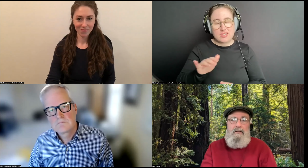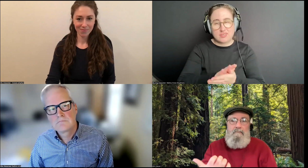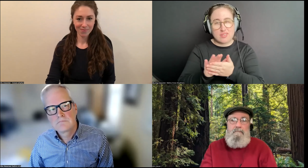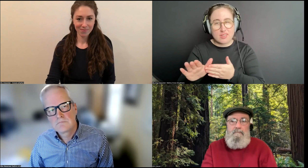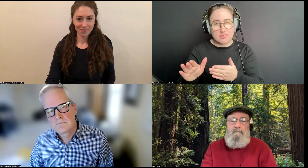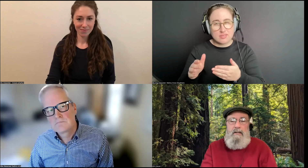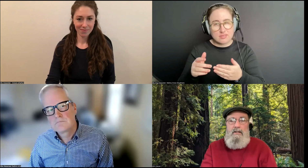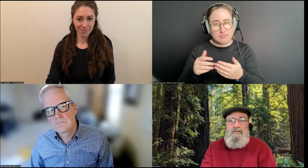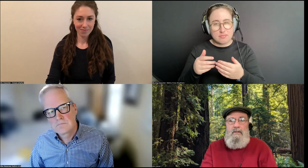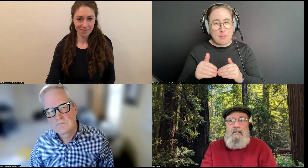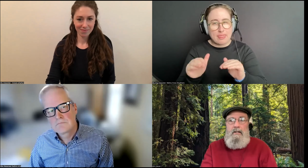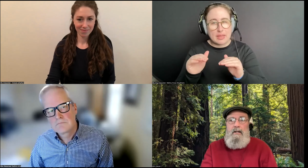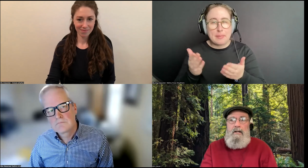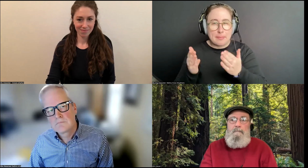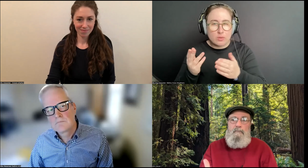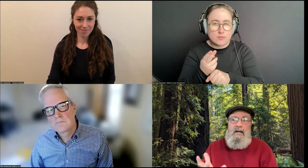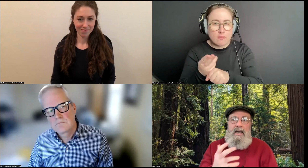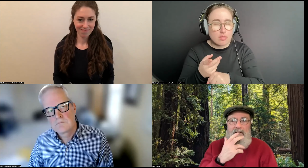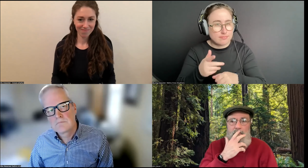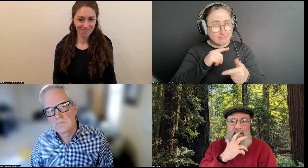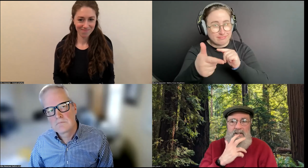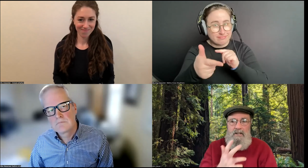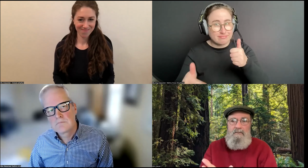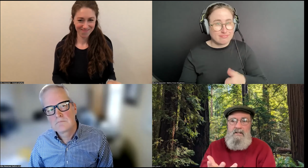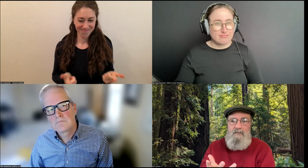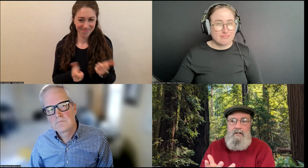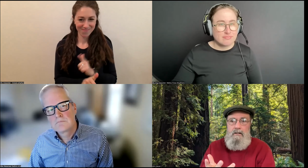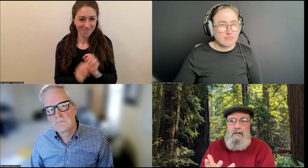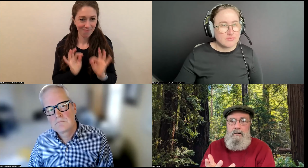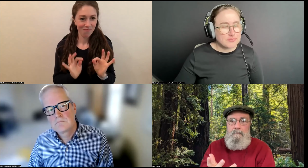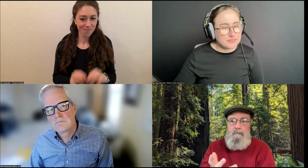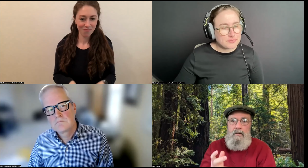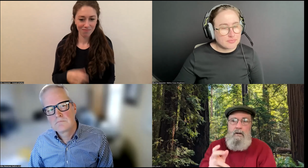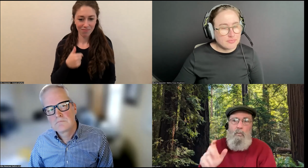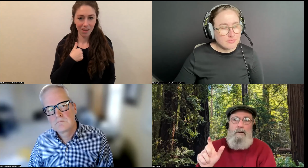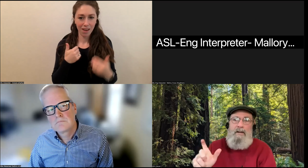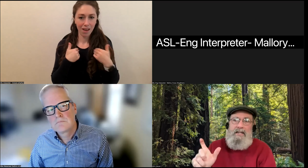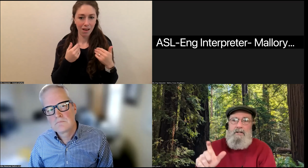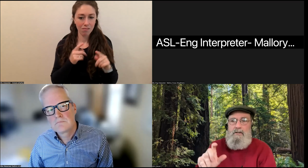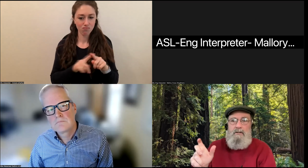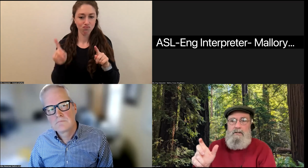that's something that may be useful. I have a bunch of different